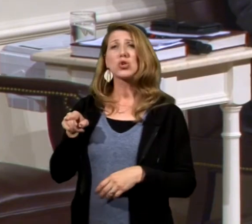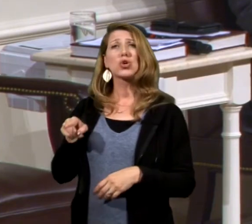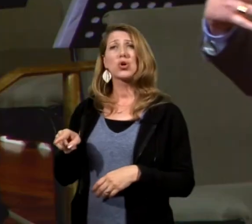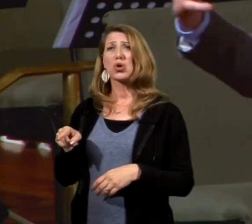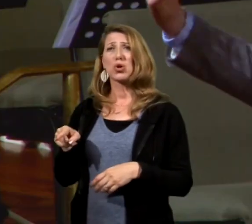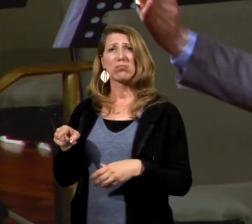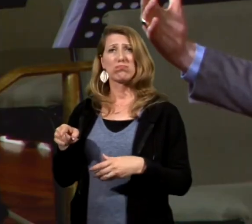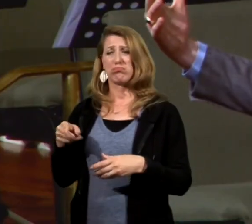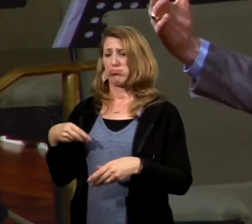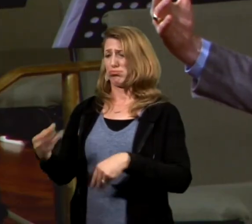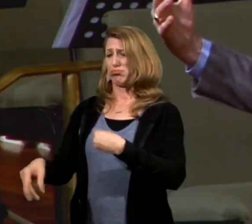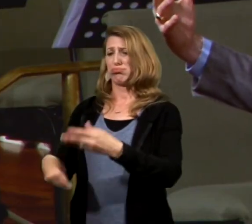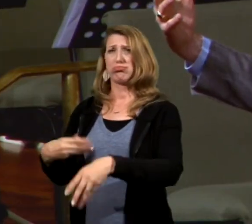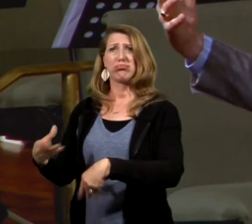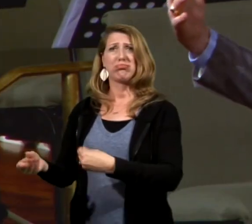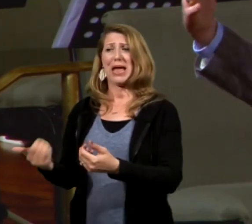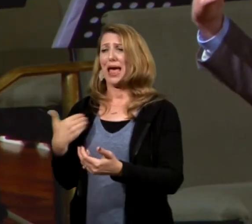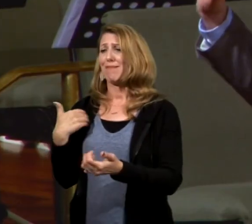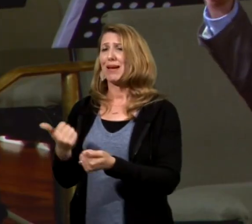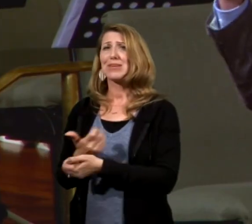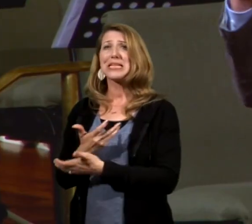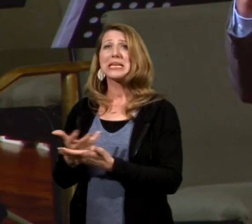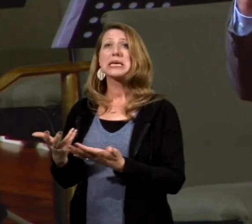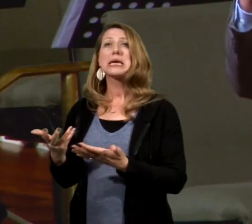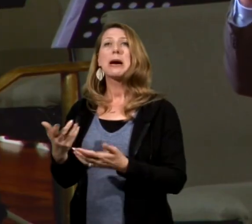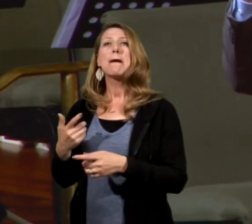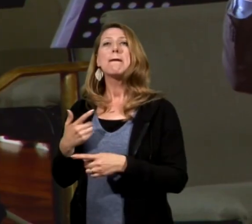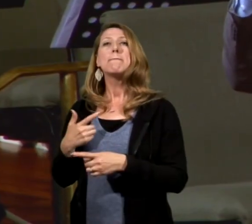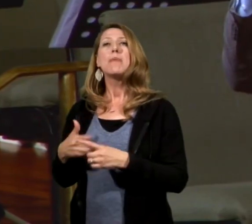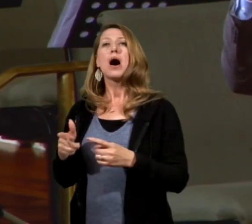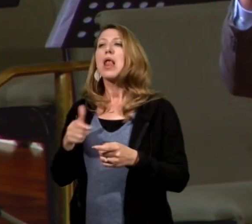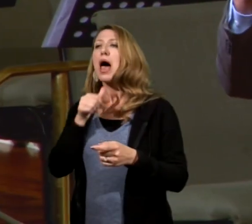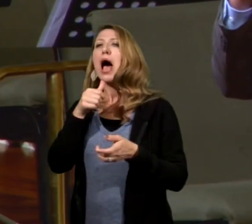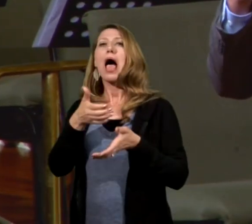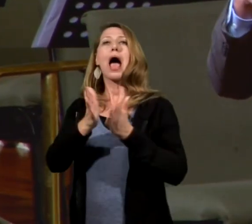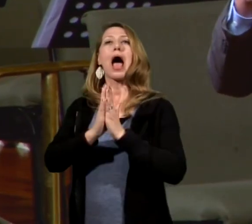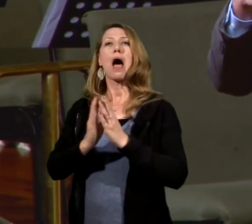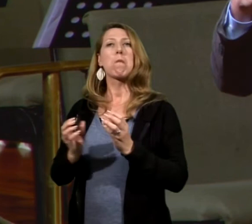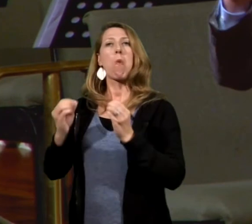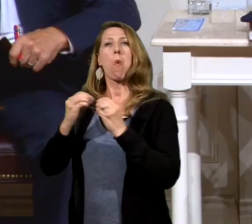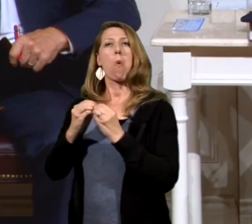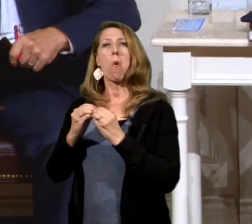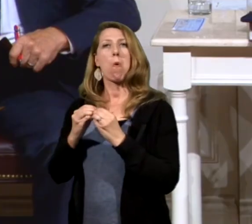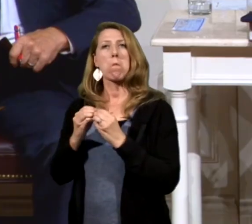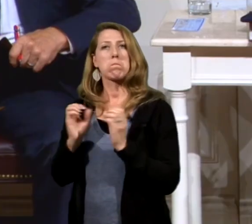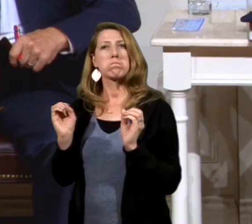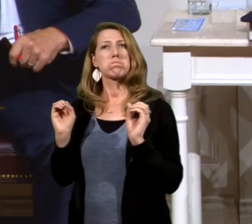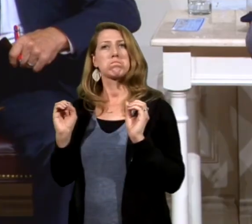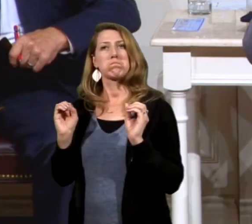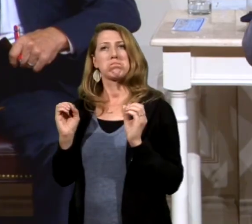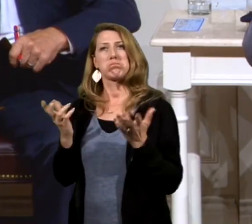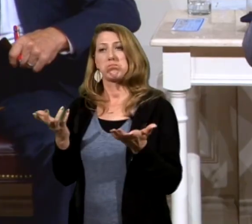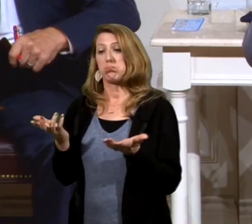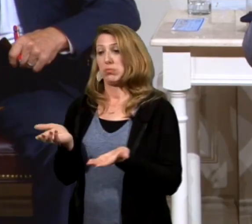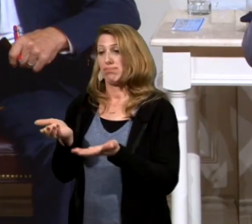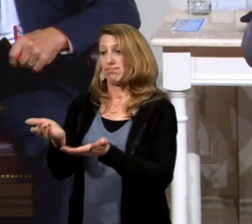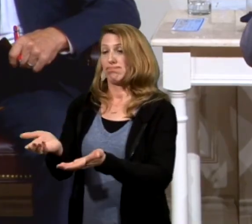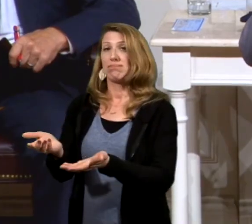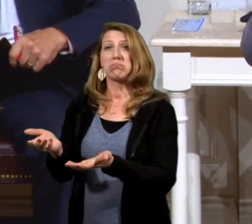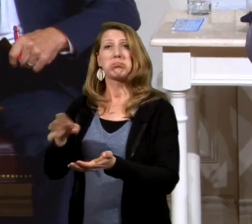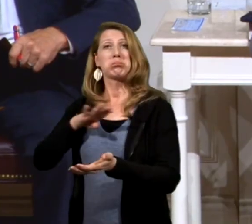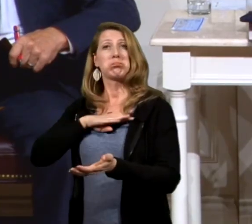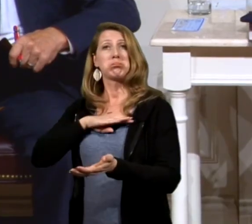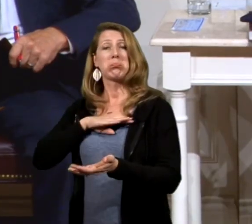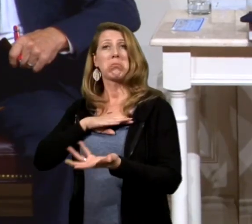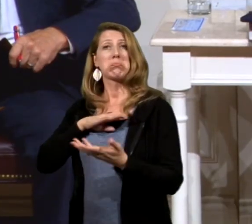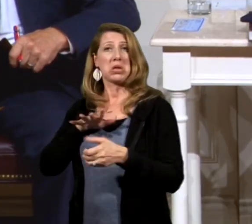she had lots of things at her disposal, she was satisfied with whatever. She asked nothing more than was presented to her.